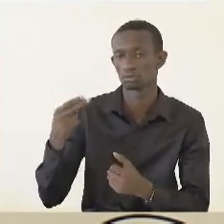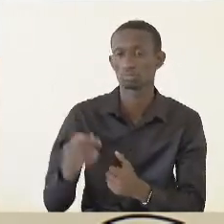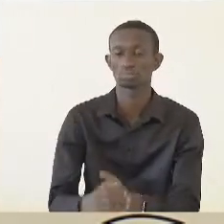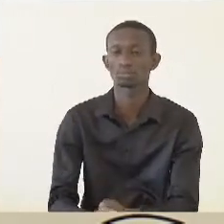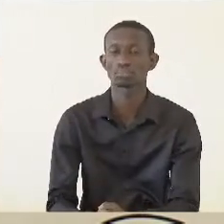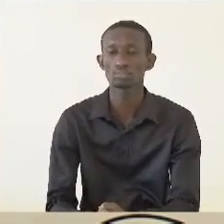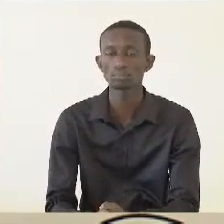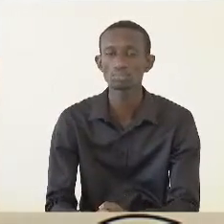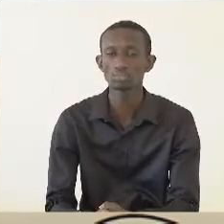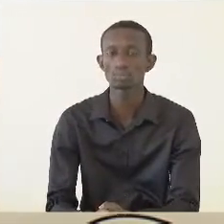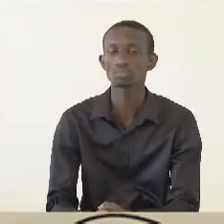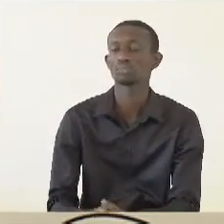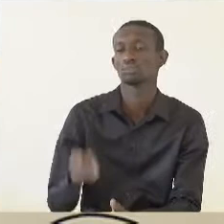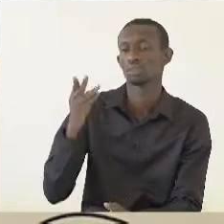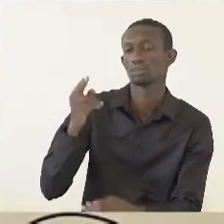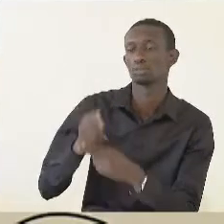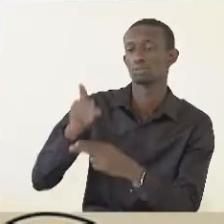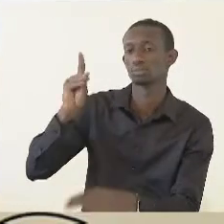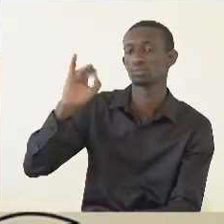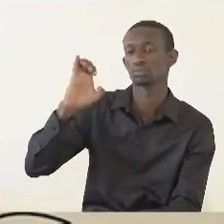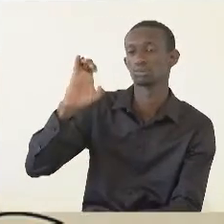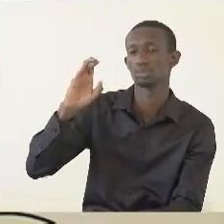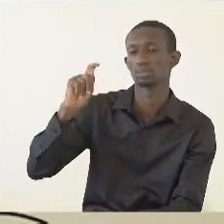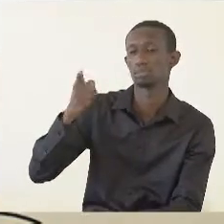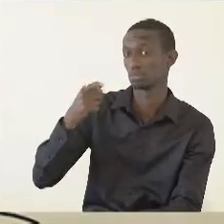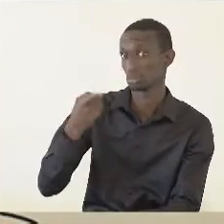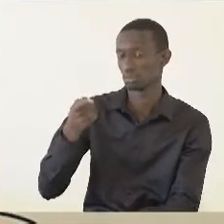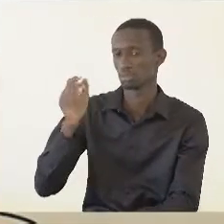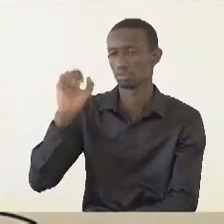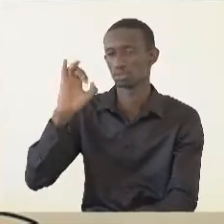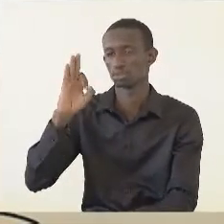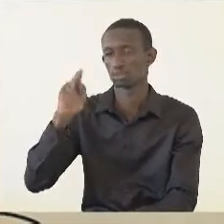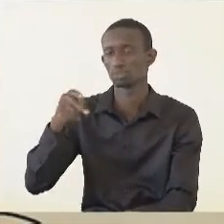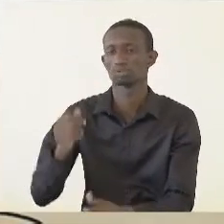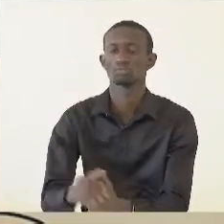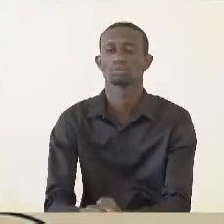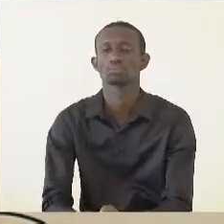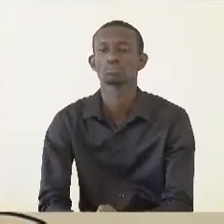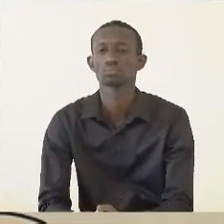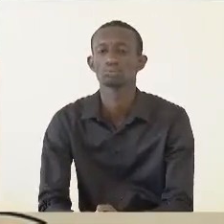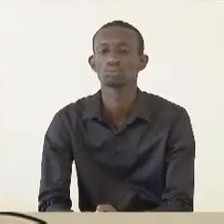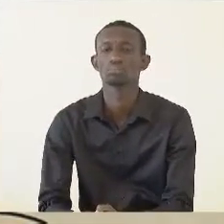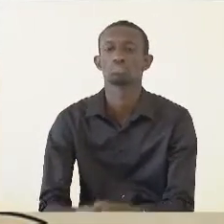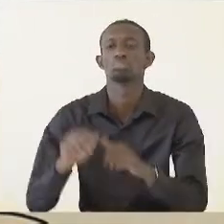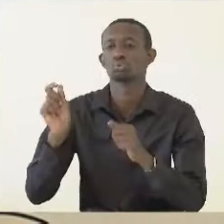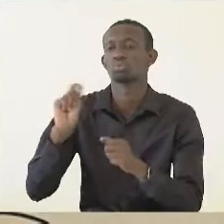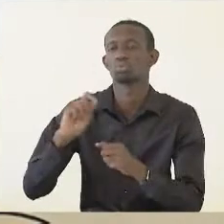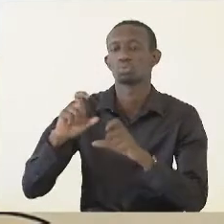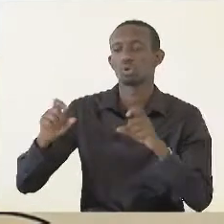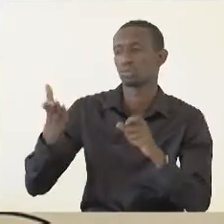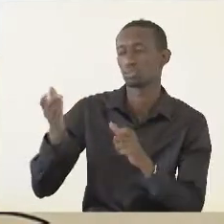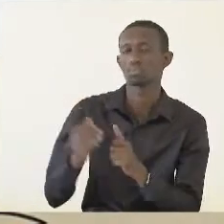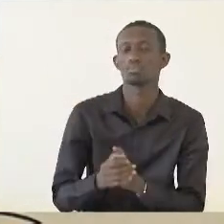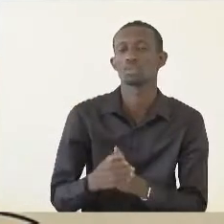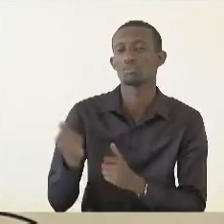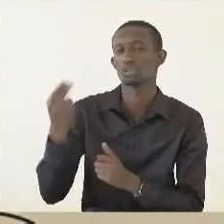is a dicarboxylic, but this is an aliphatic compound. So we can also as well write it in this form. You